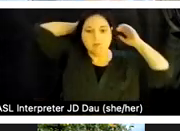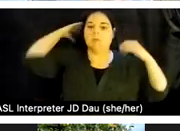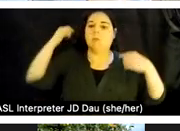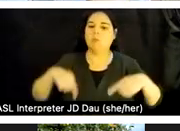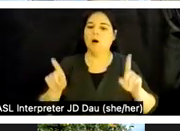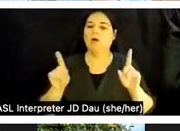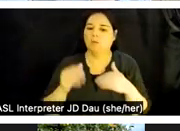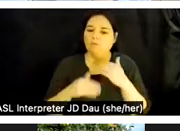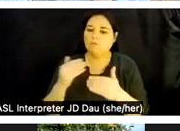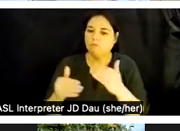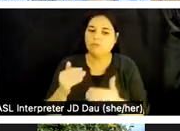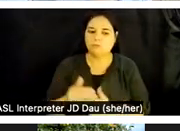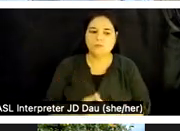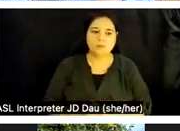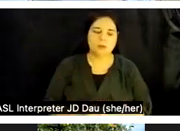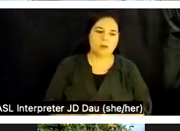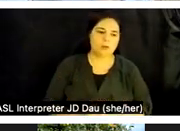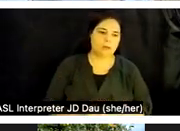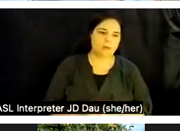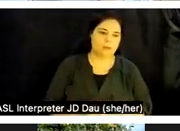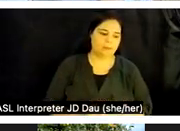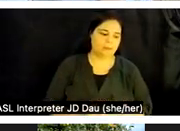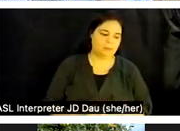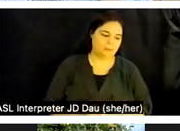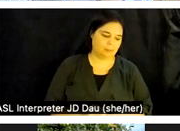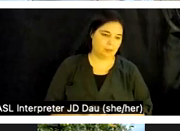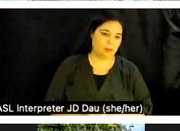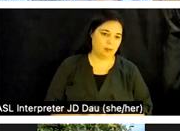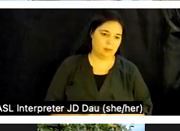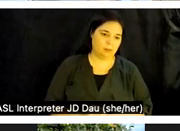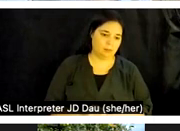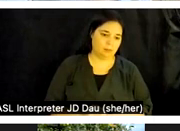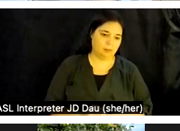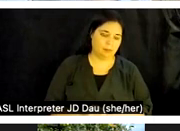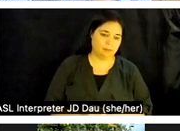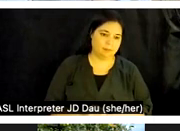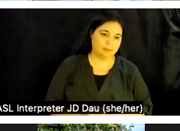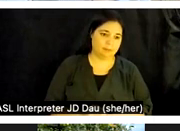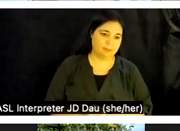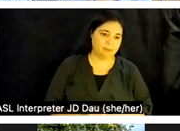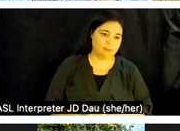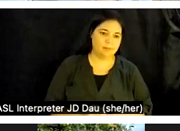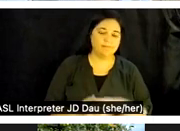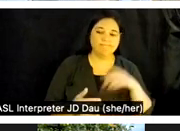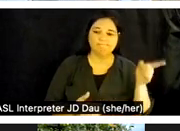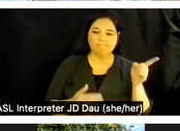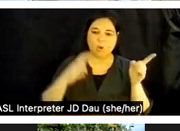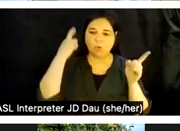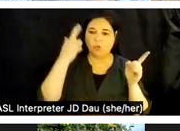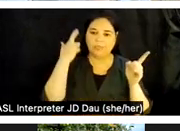this. So the next element is because of,